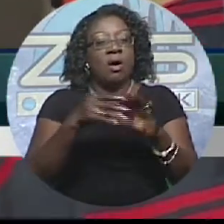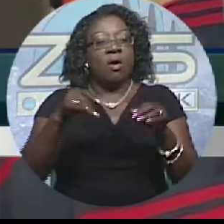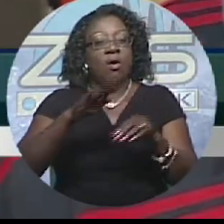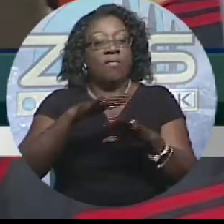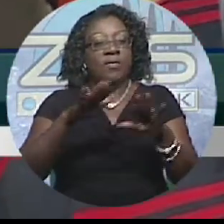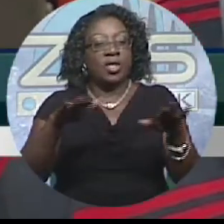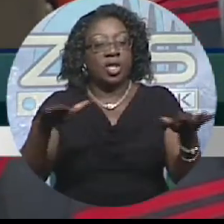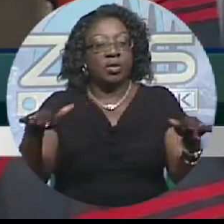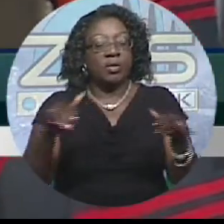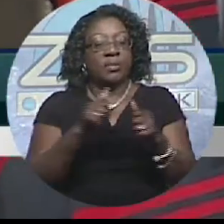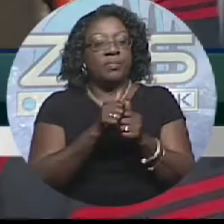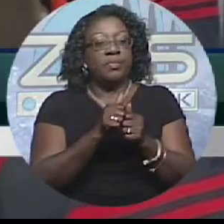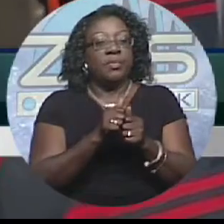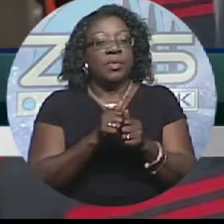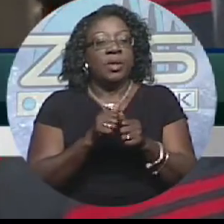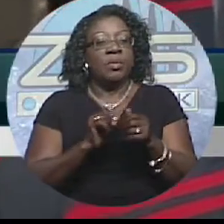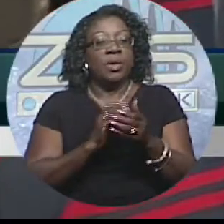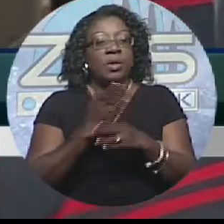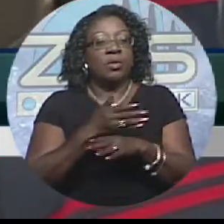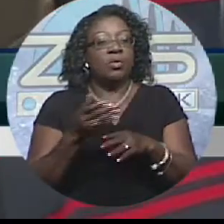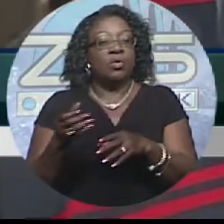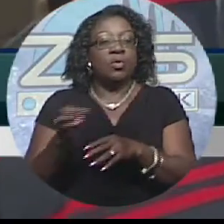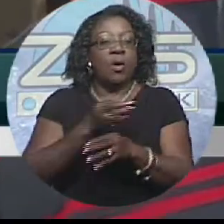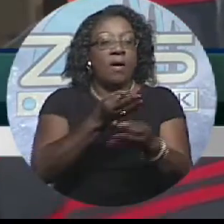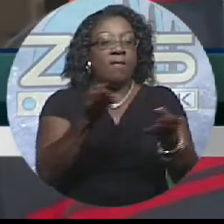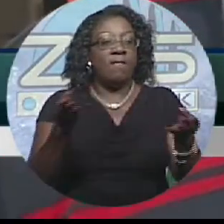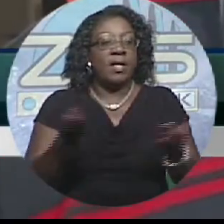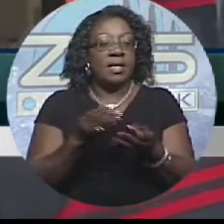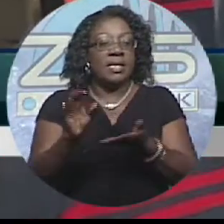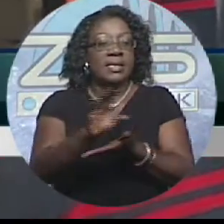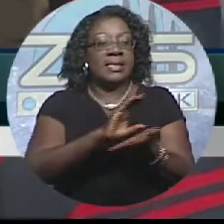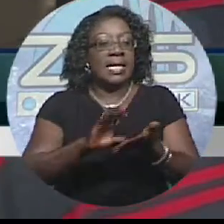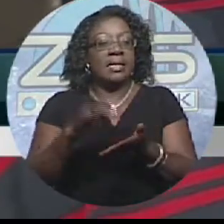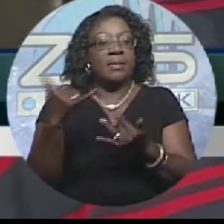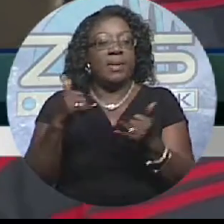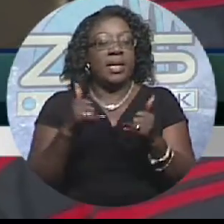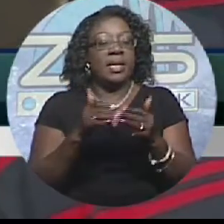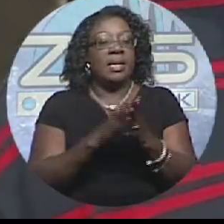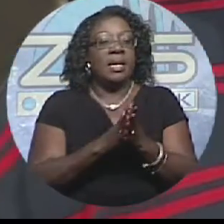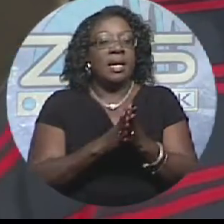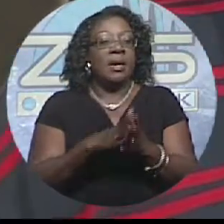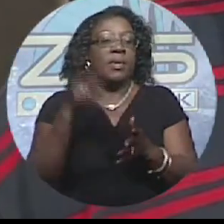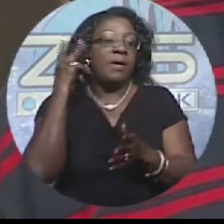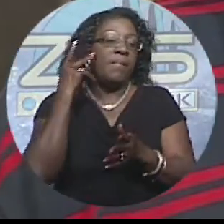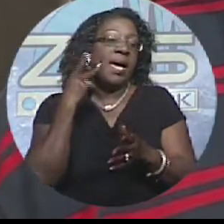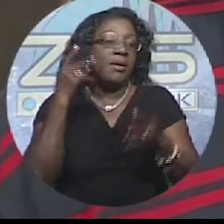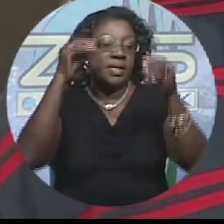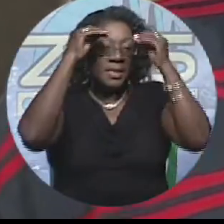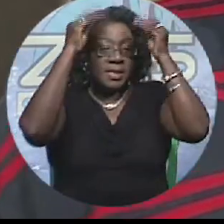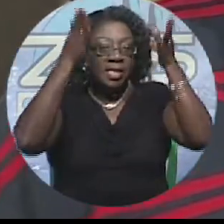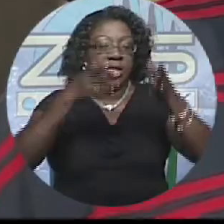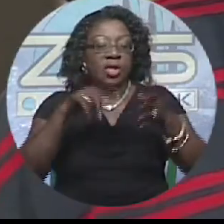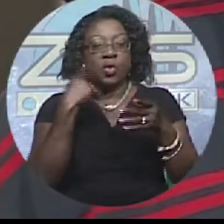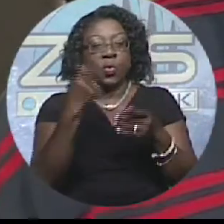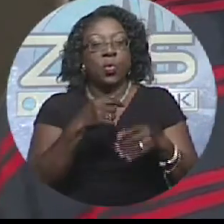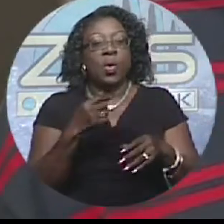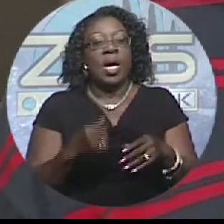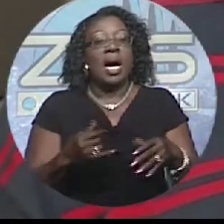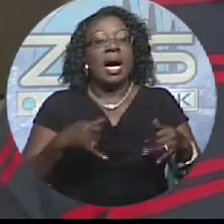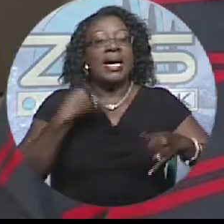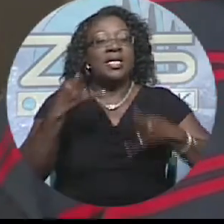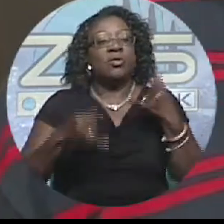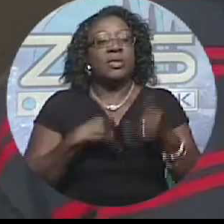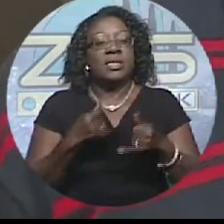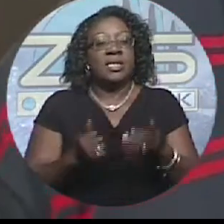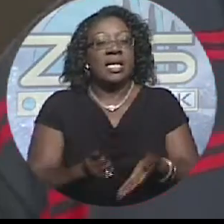pitching, we're going through throwing, we're going through fielding, defensive skills, and we're also asking parents teachers who are interested in coaching softball